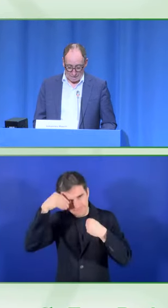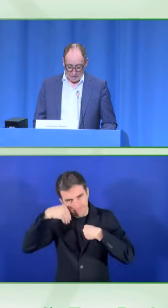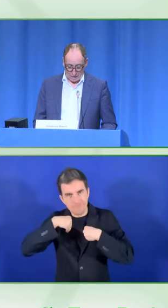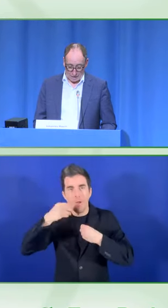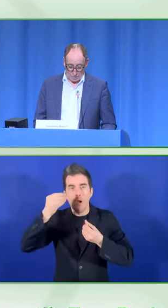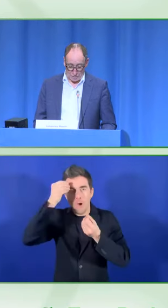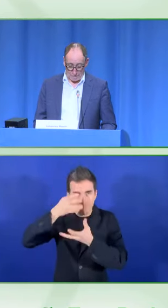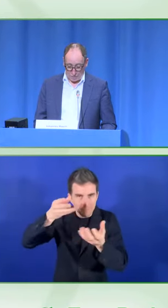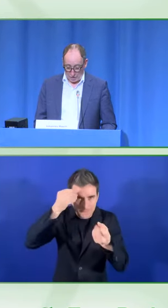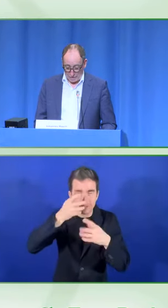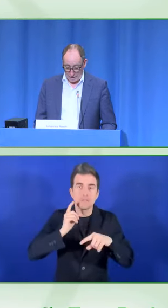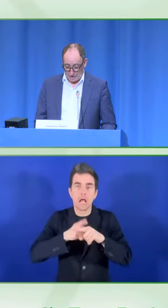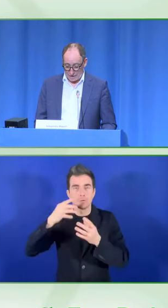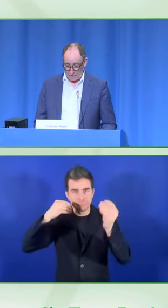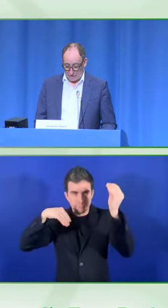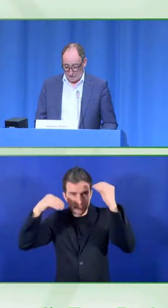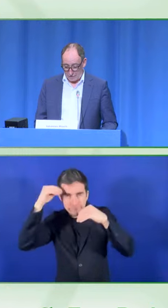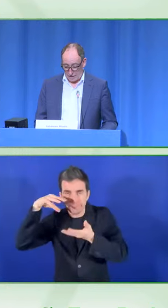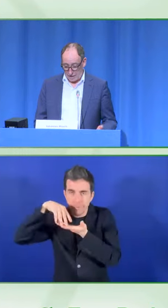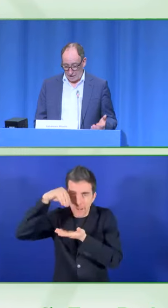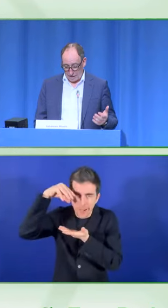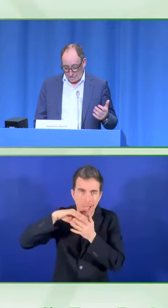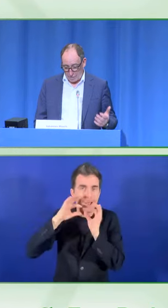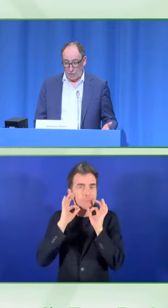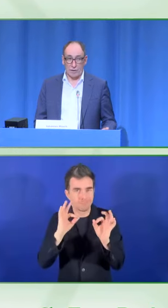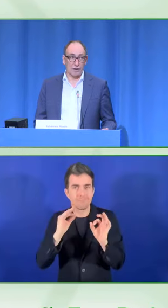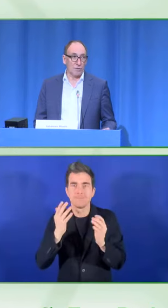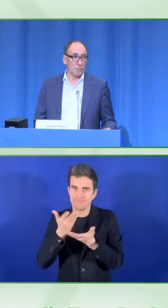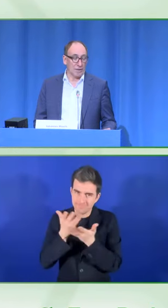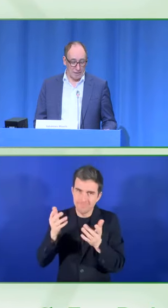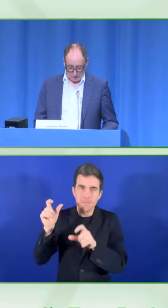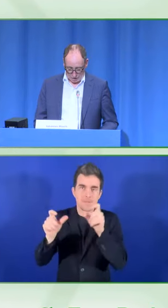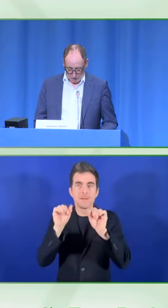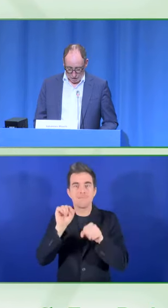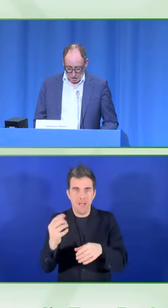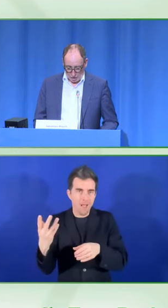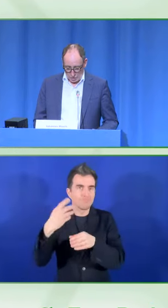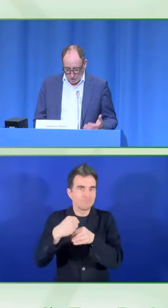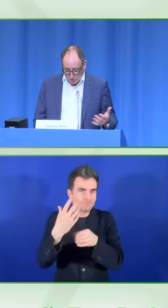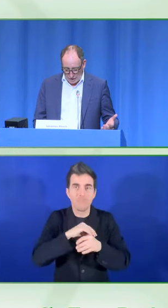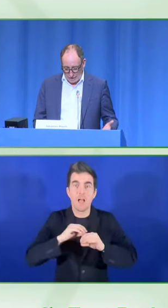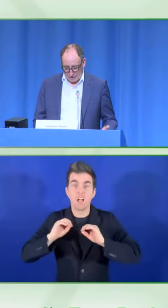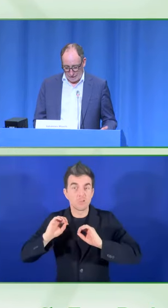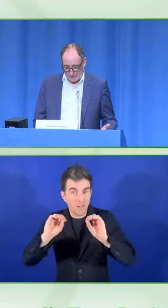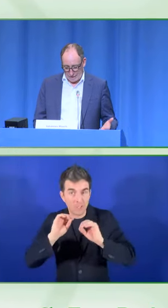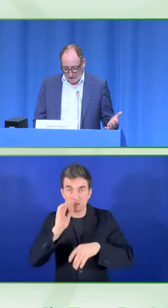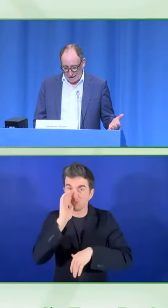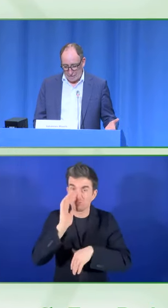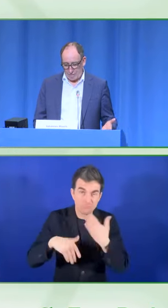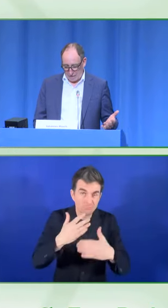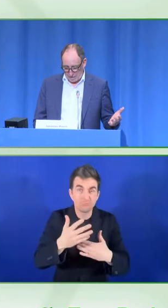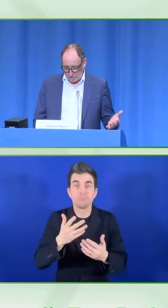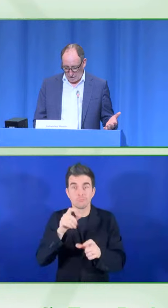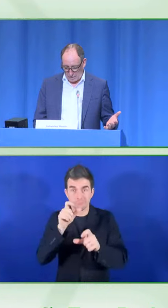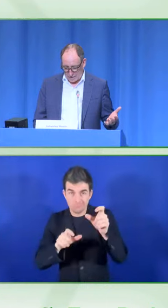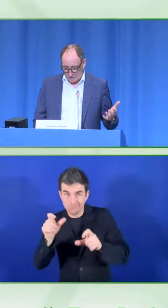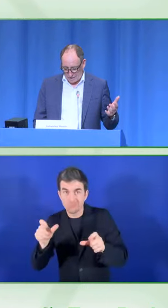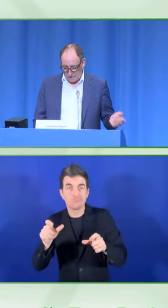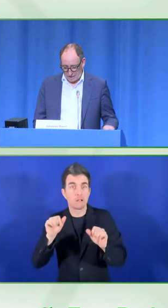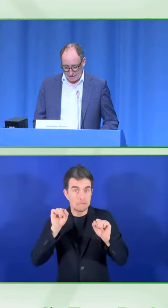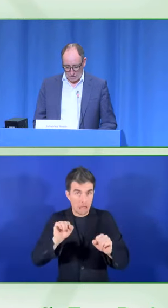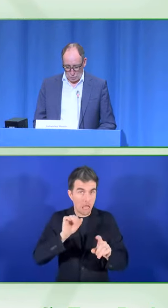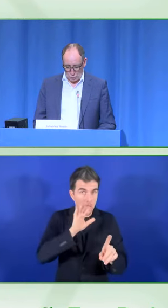disabilities into employment is particularly important to me. Not only does it enable people